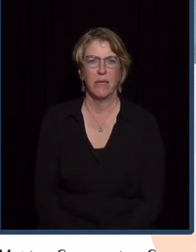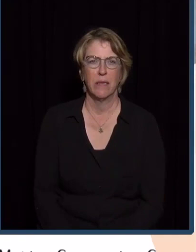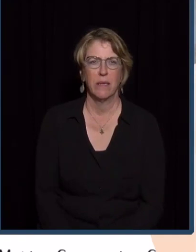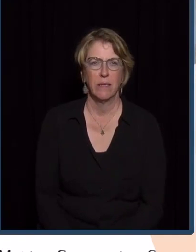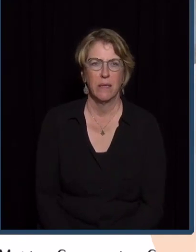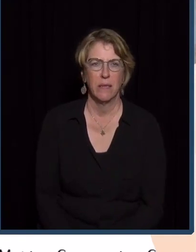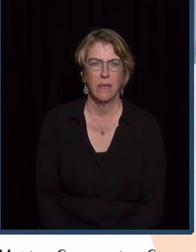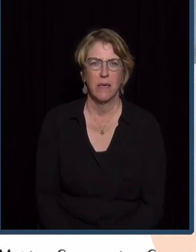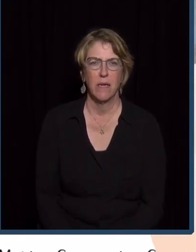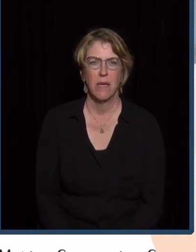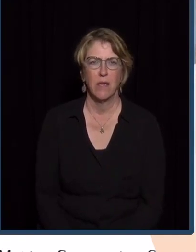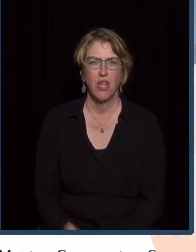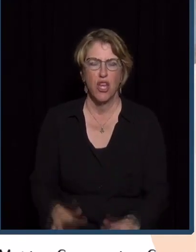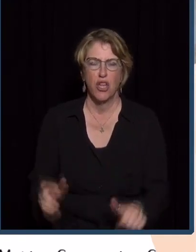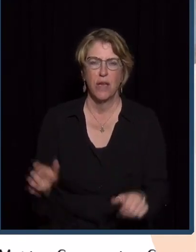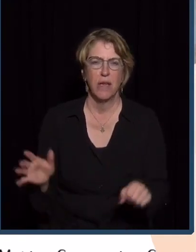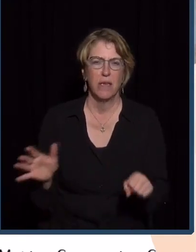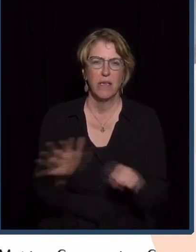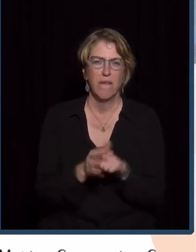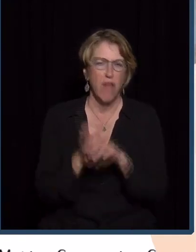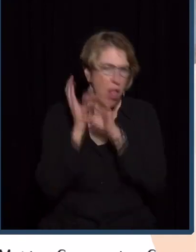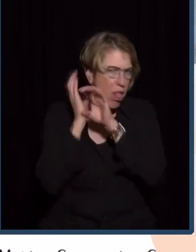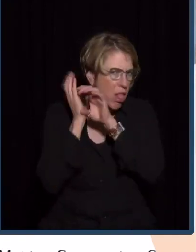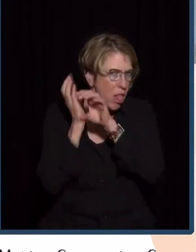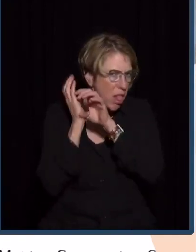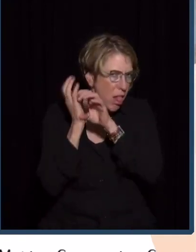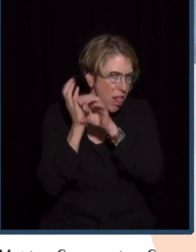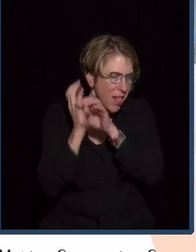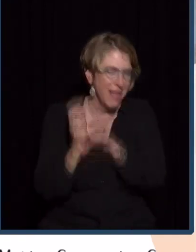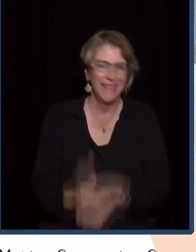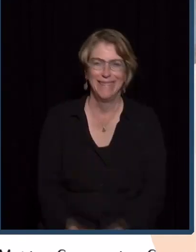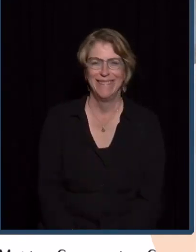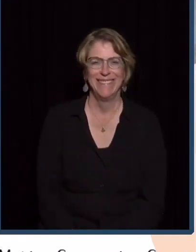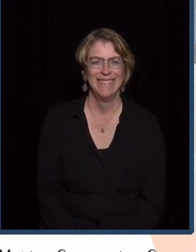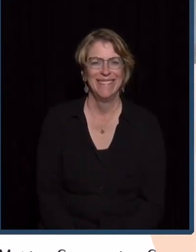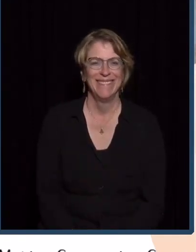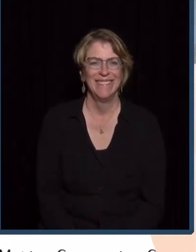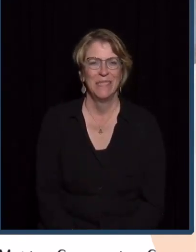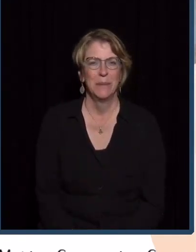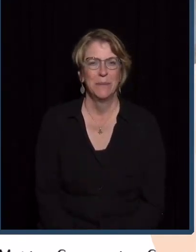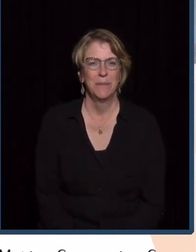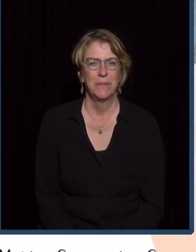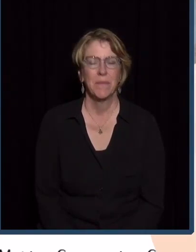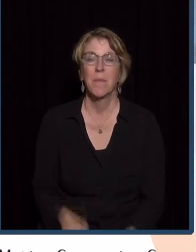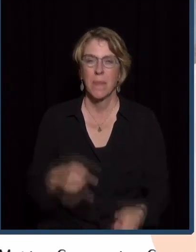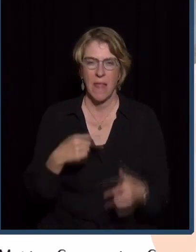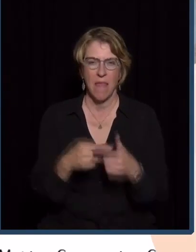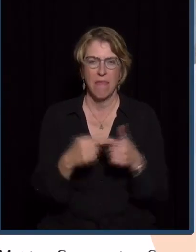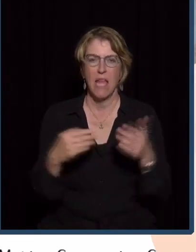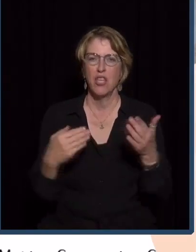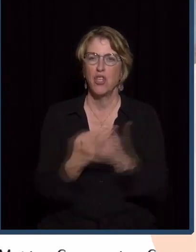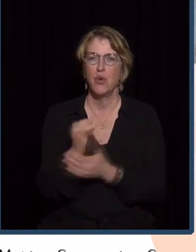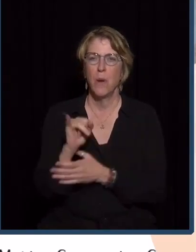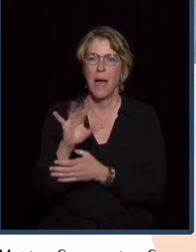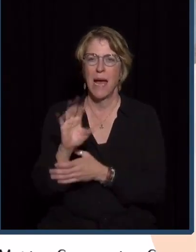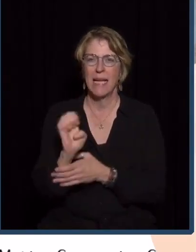hear a full-on shake in your Probably. speaker? Pretty good. So, all right. Then fresh ice into your glassware.